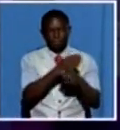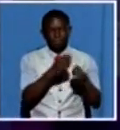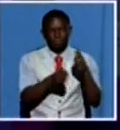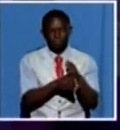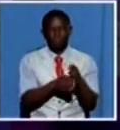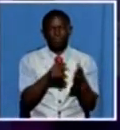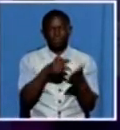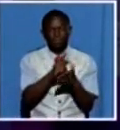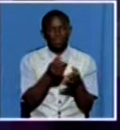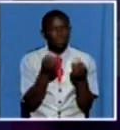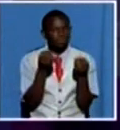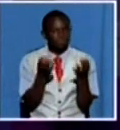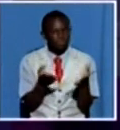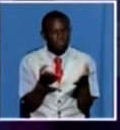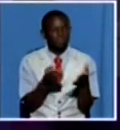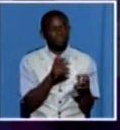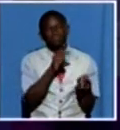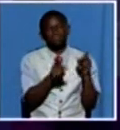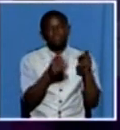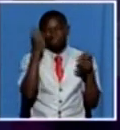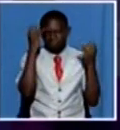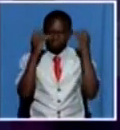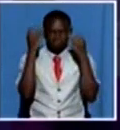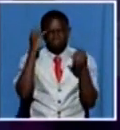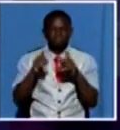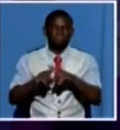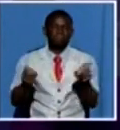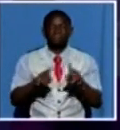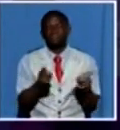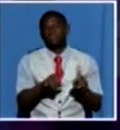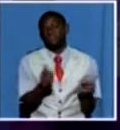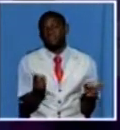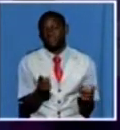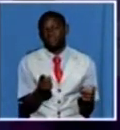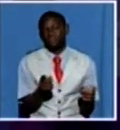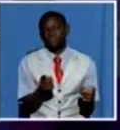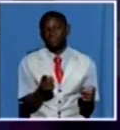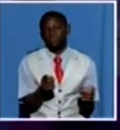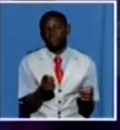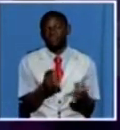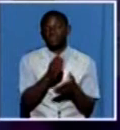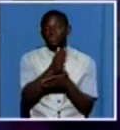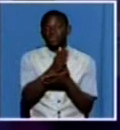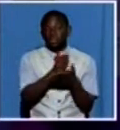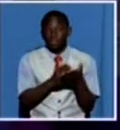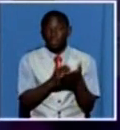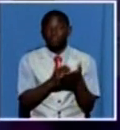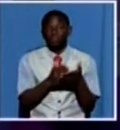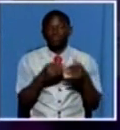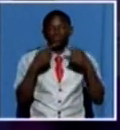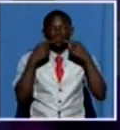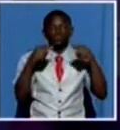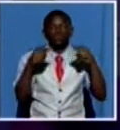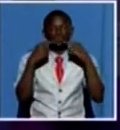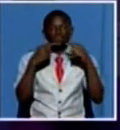to speculation from various sources, including the mushrooming of unverified news sources, which has spread